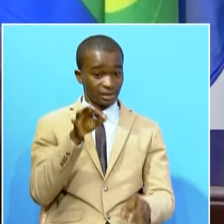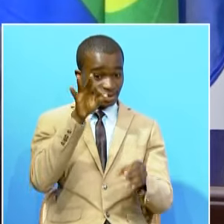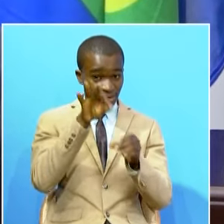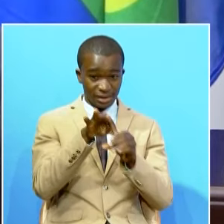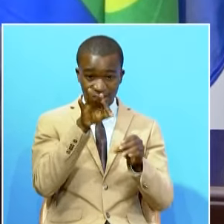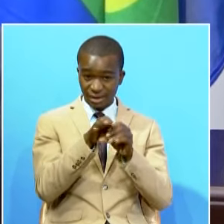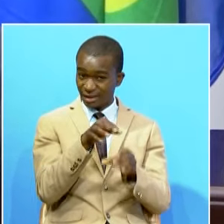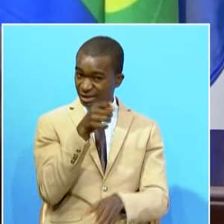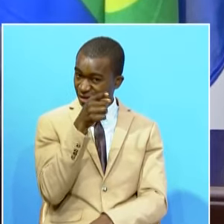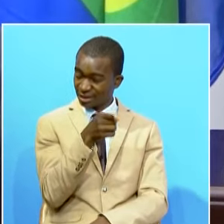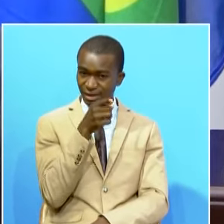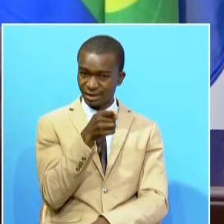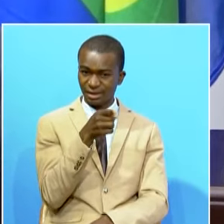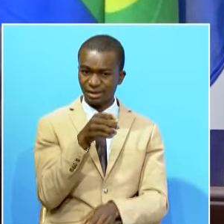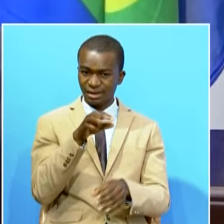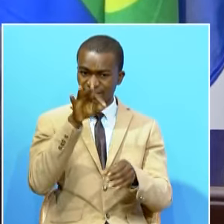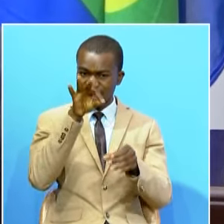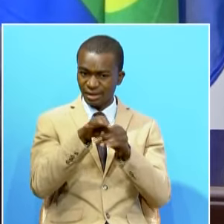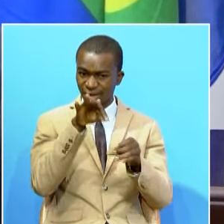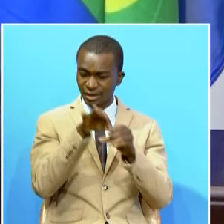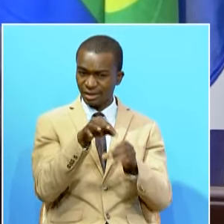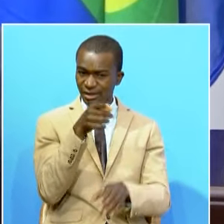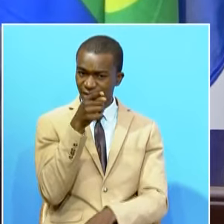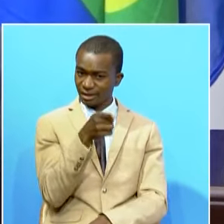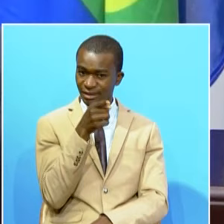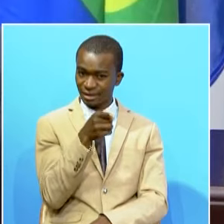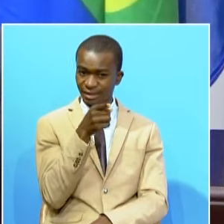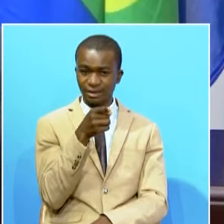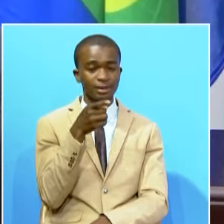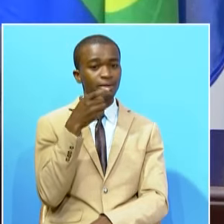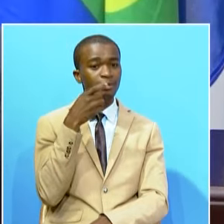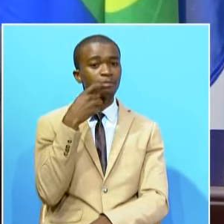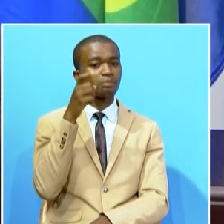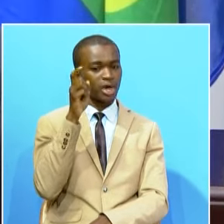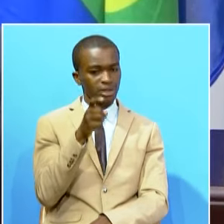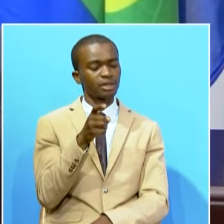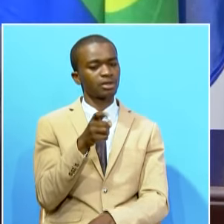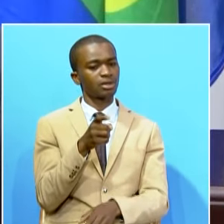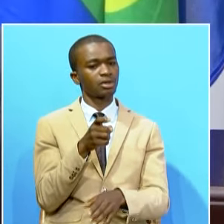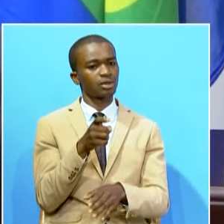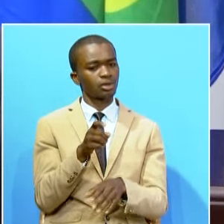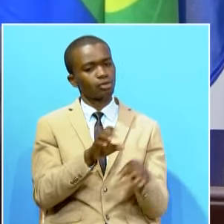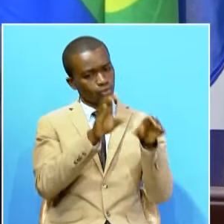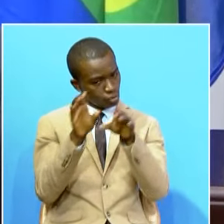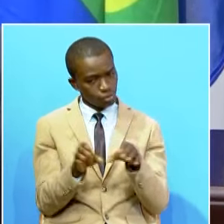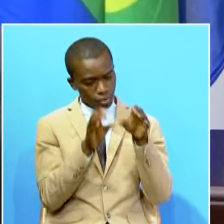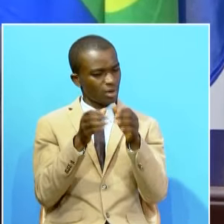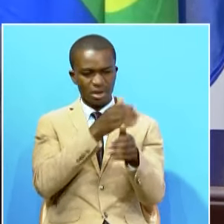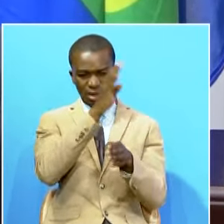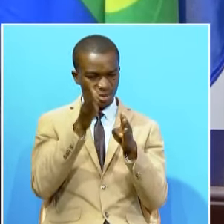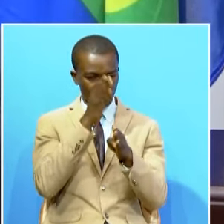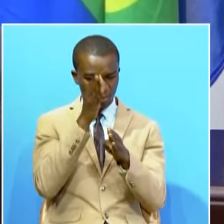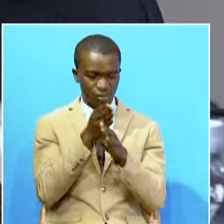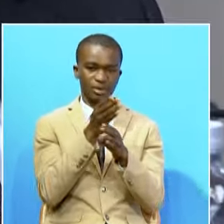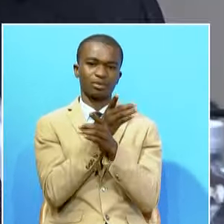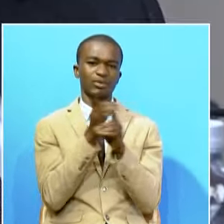are almost, if you like, the ultimate in our democratic dispensations. And elections can be difficult, elections